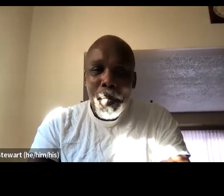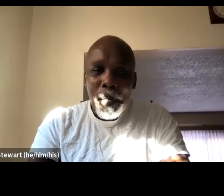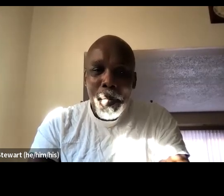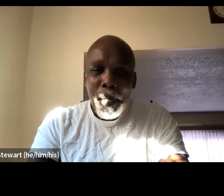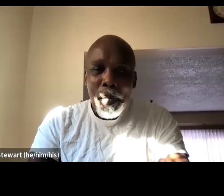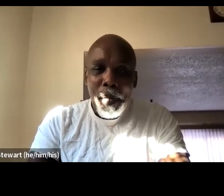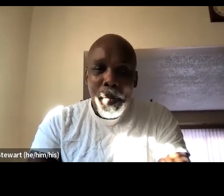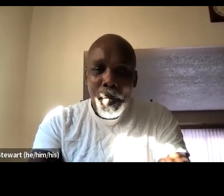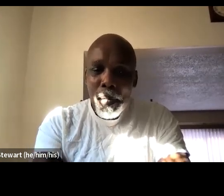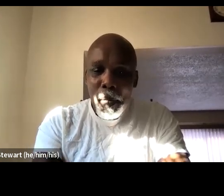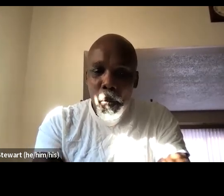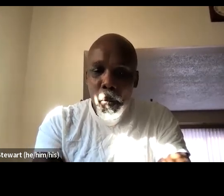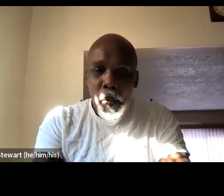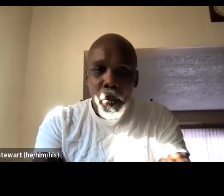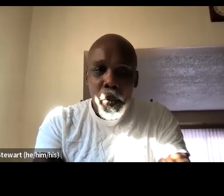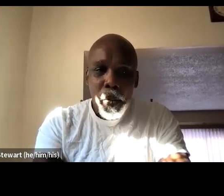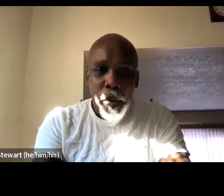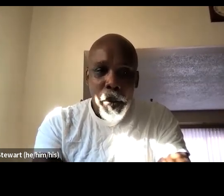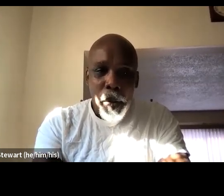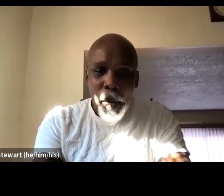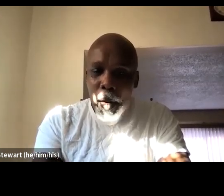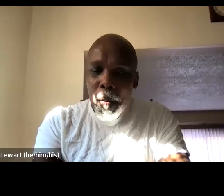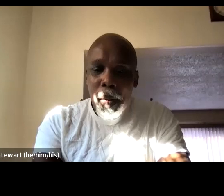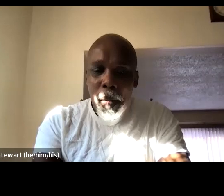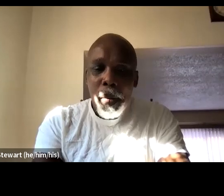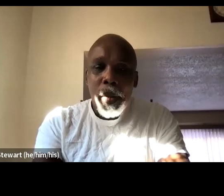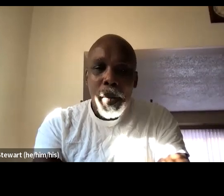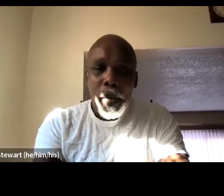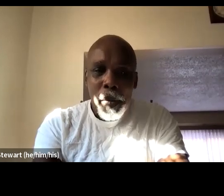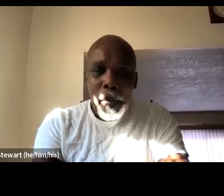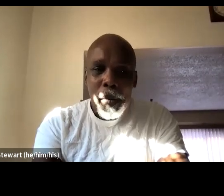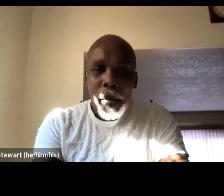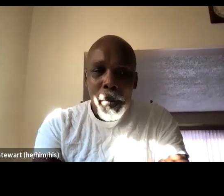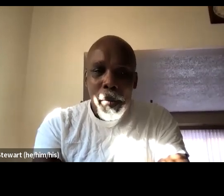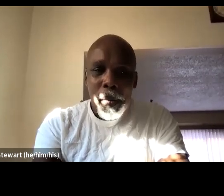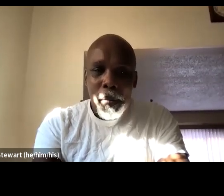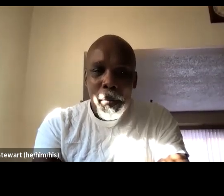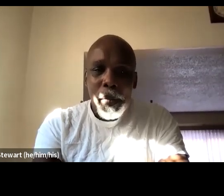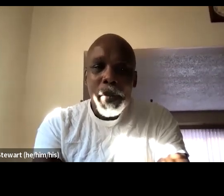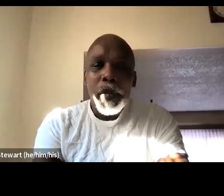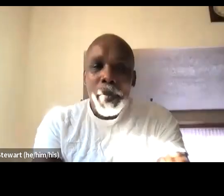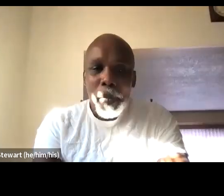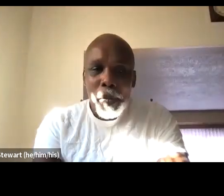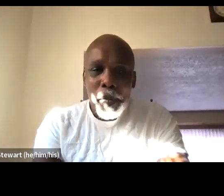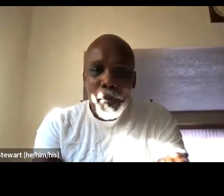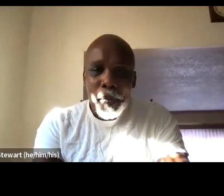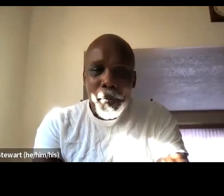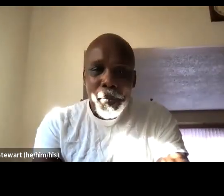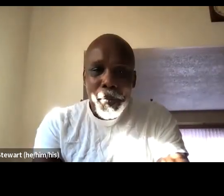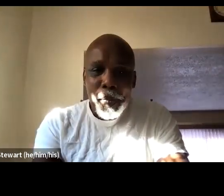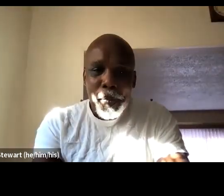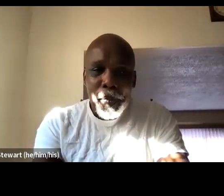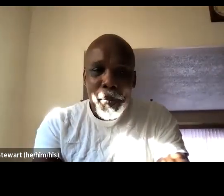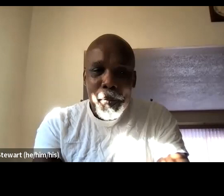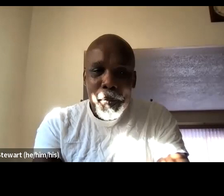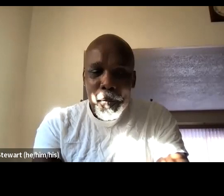go, wow, this workshop's a great price for the value I'm going to get. They pay for it and then they come to it. If it's free, it's like, oh, I might as well sign